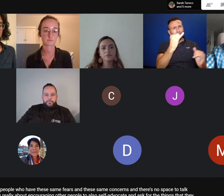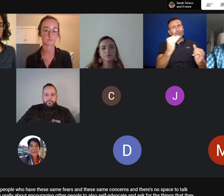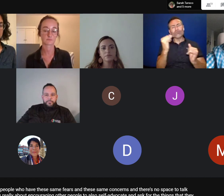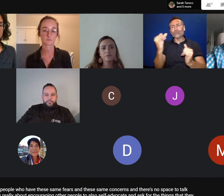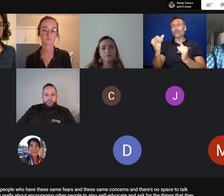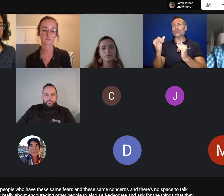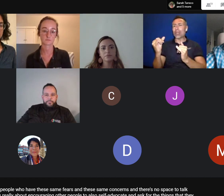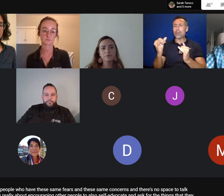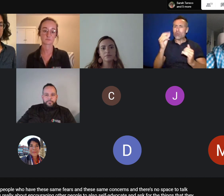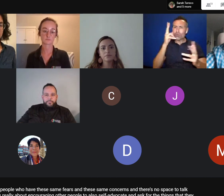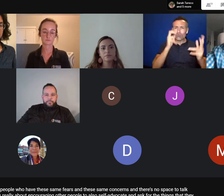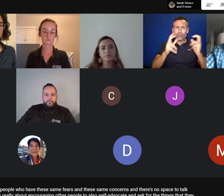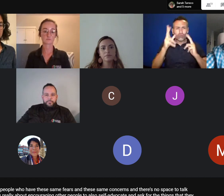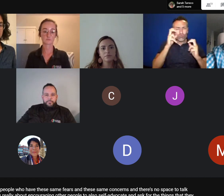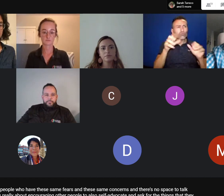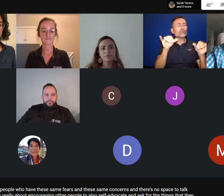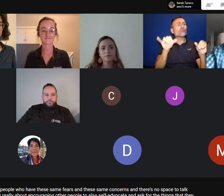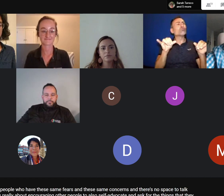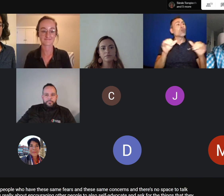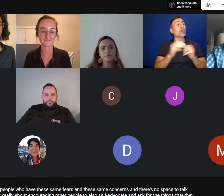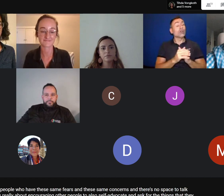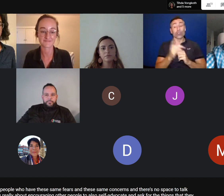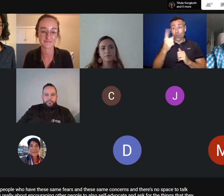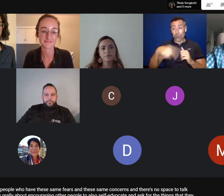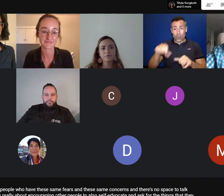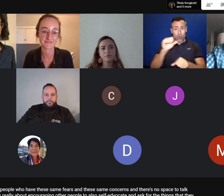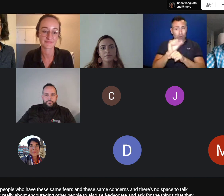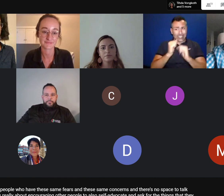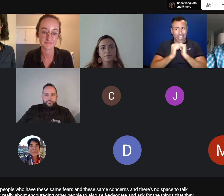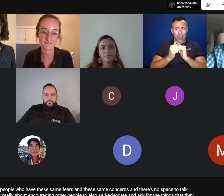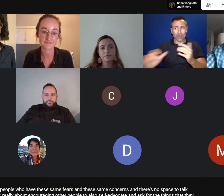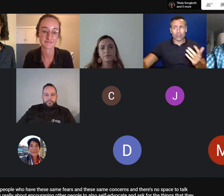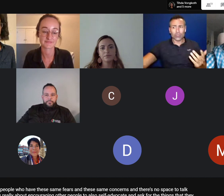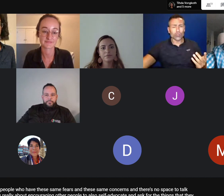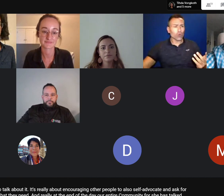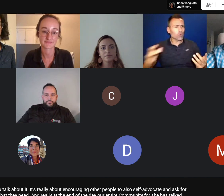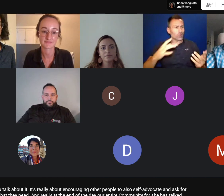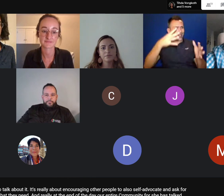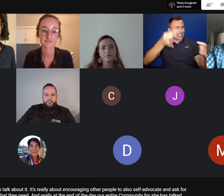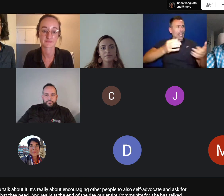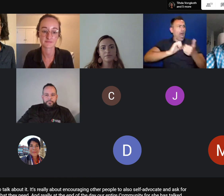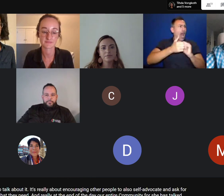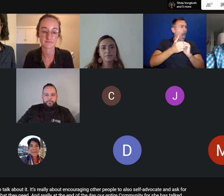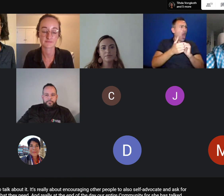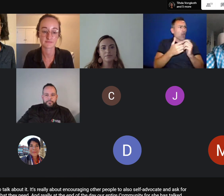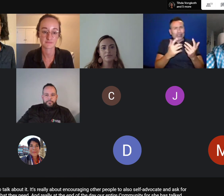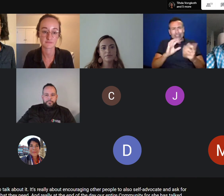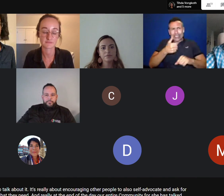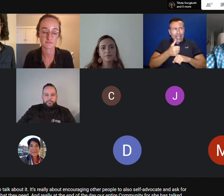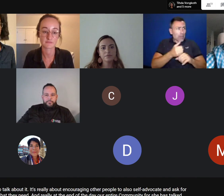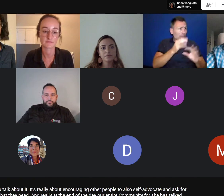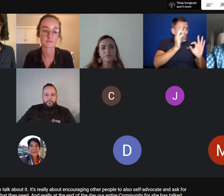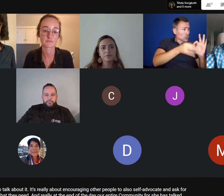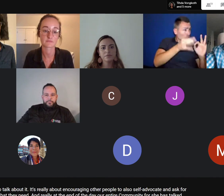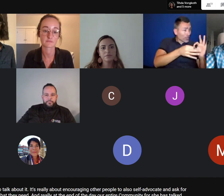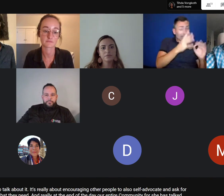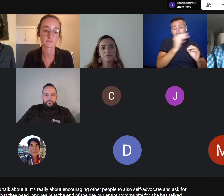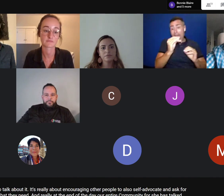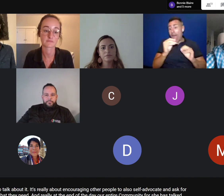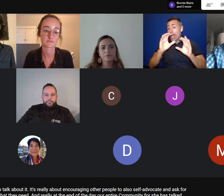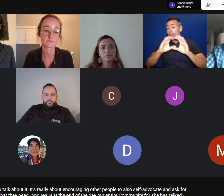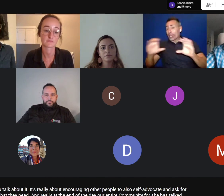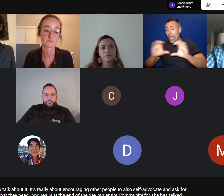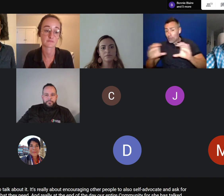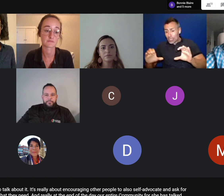to do interpreting and captioning during a meeting. So we created a template now for how people can